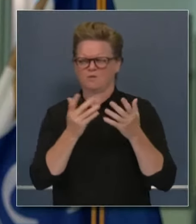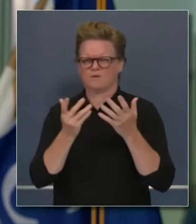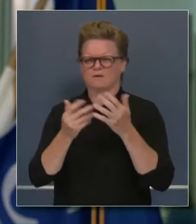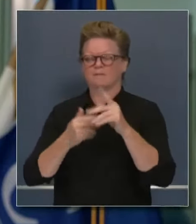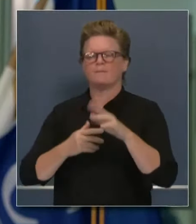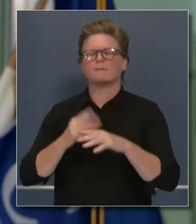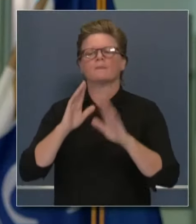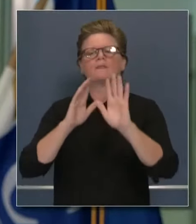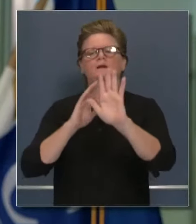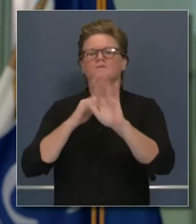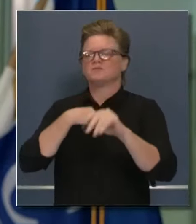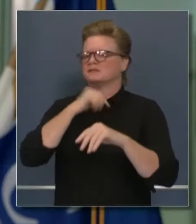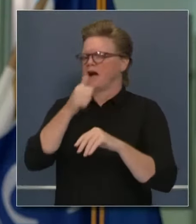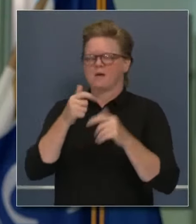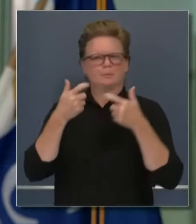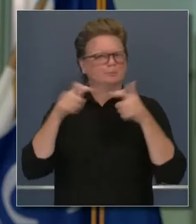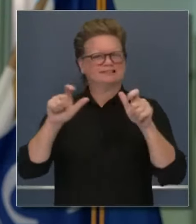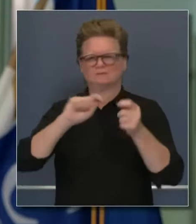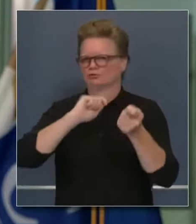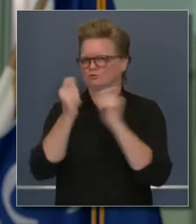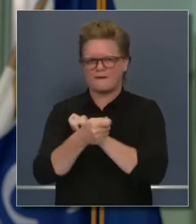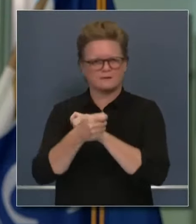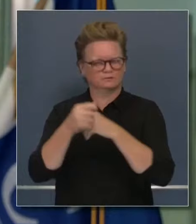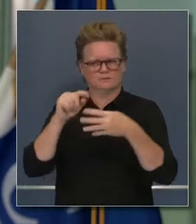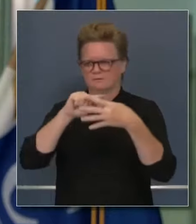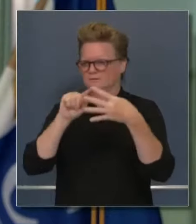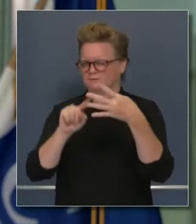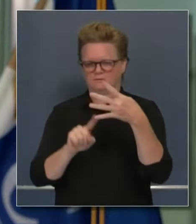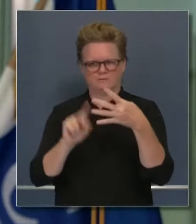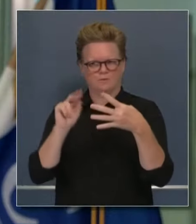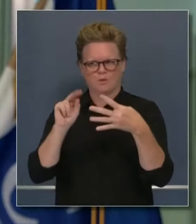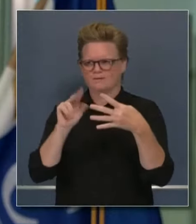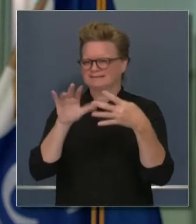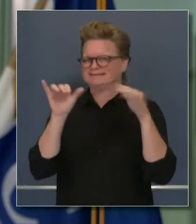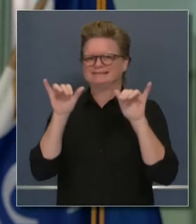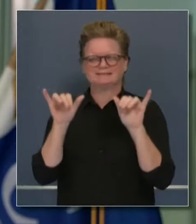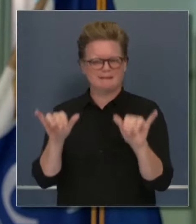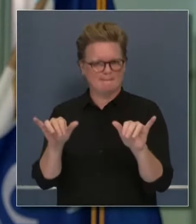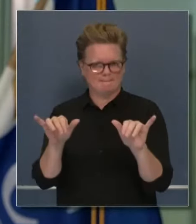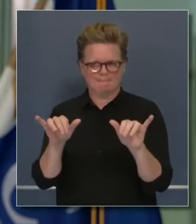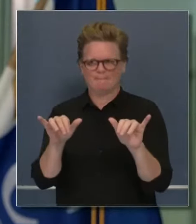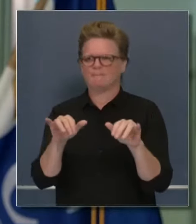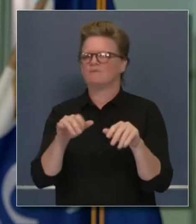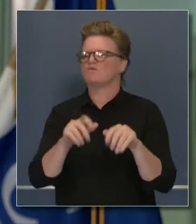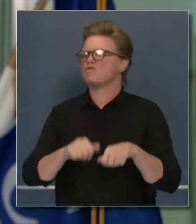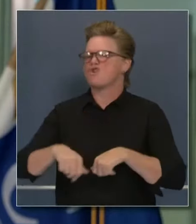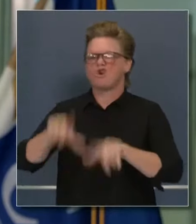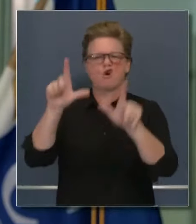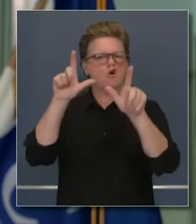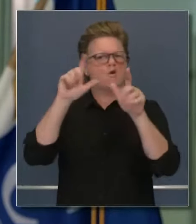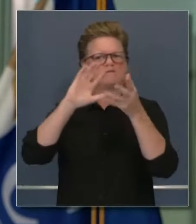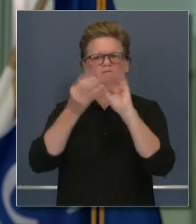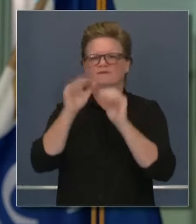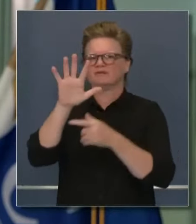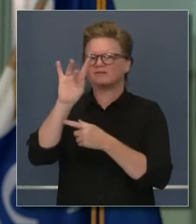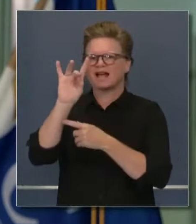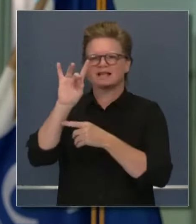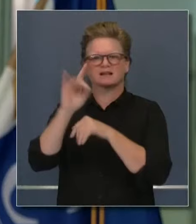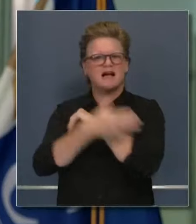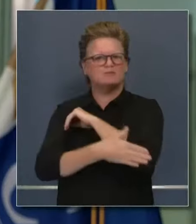Quite the contrary. This is the iterative process with 58 counties and health officers and the data that goes back and